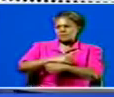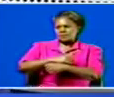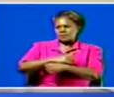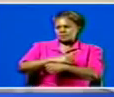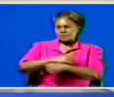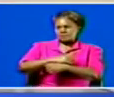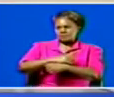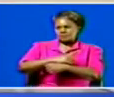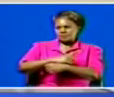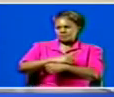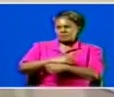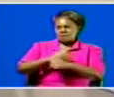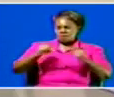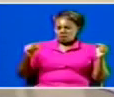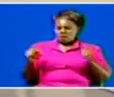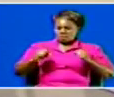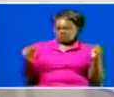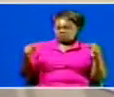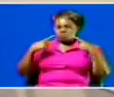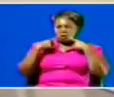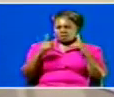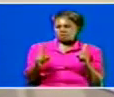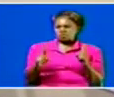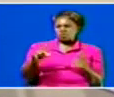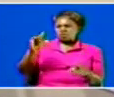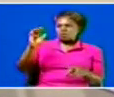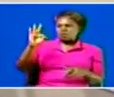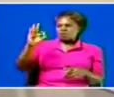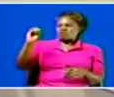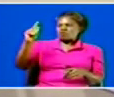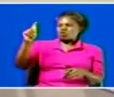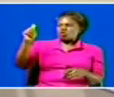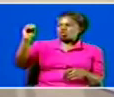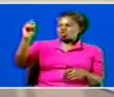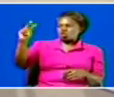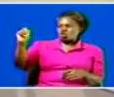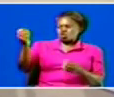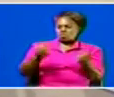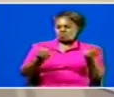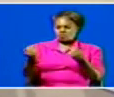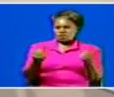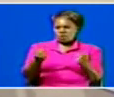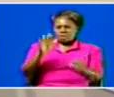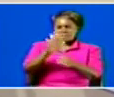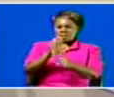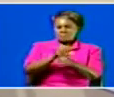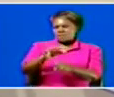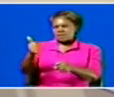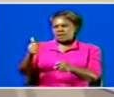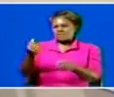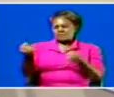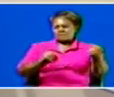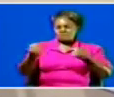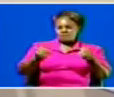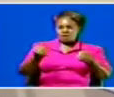one day. We are happy to note that Foton Motor Kenya Limited, like a number of other